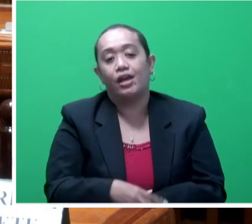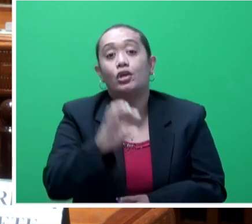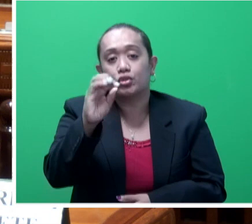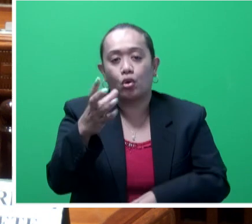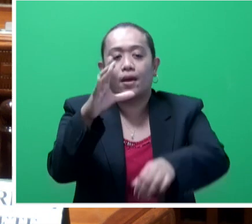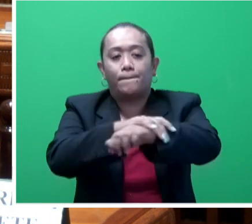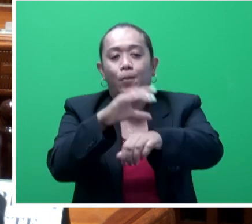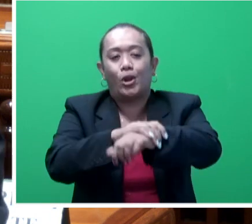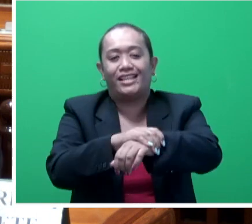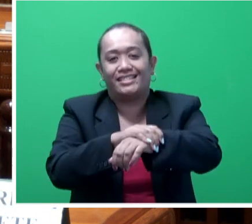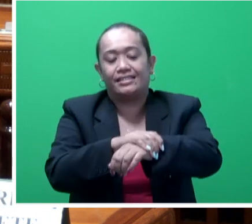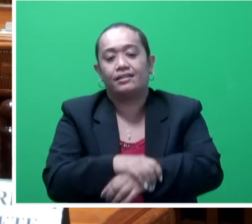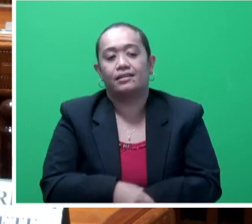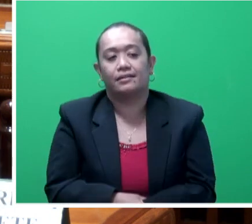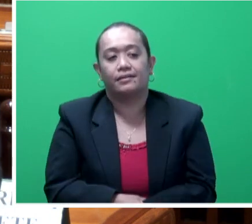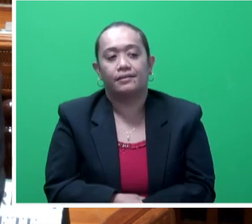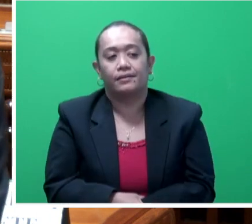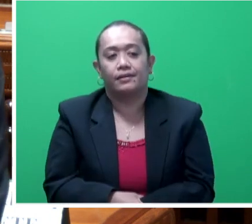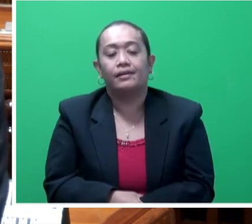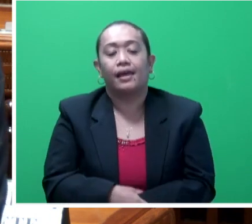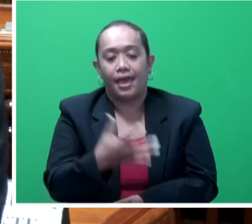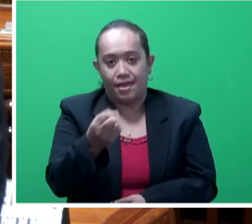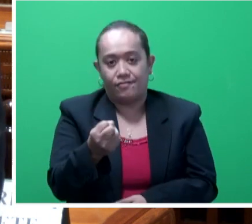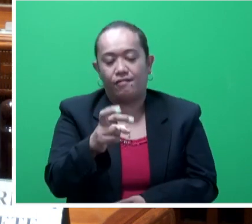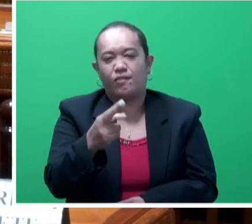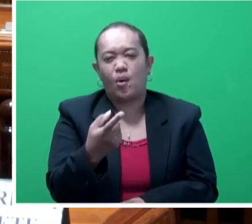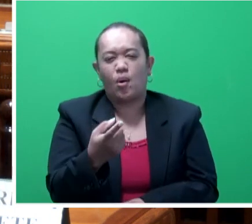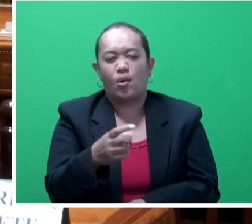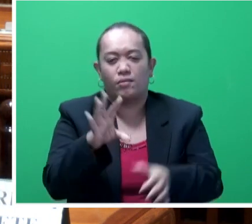Force, as one of its KPIs,